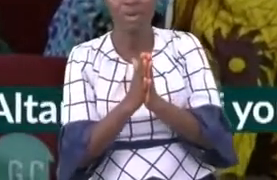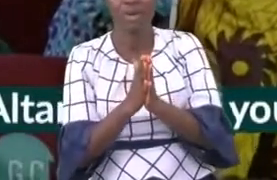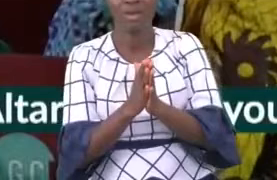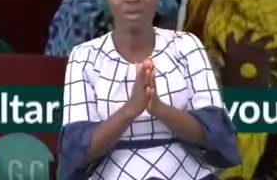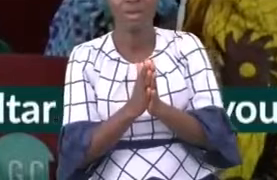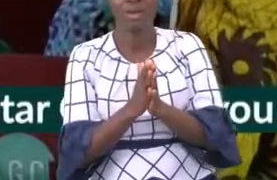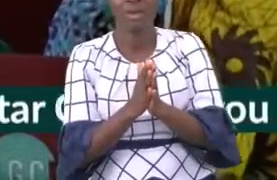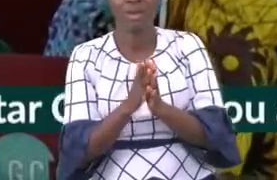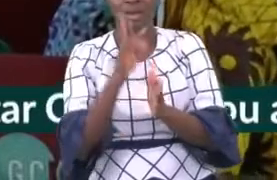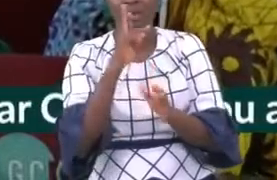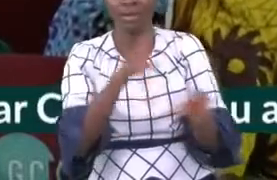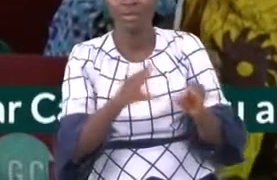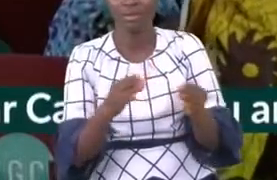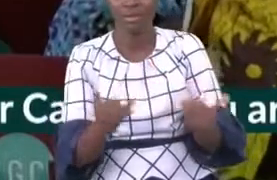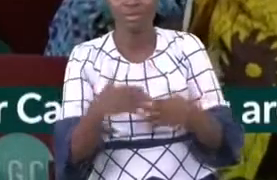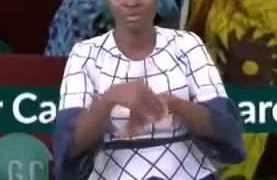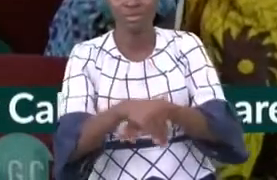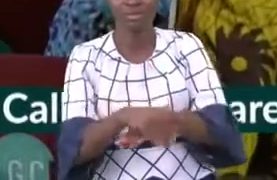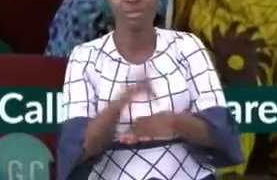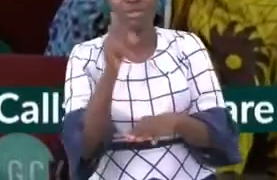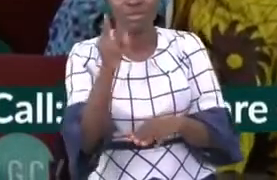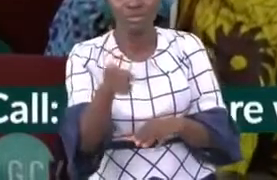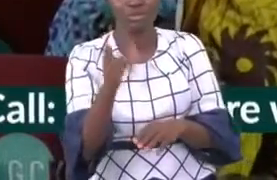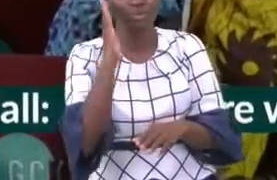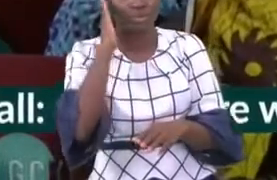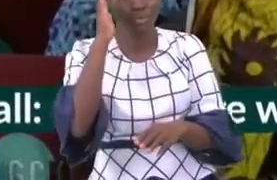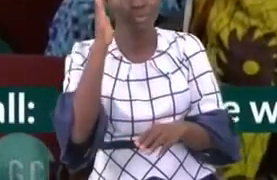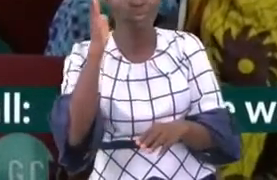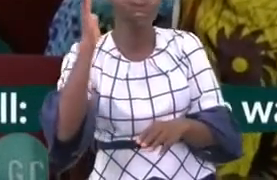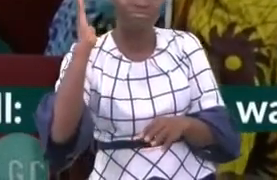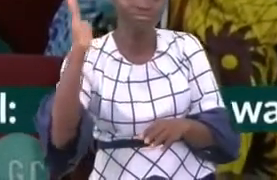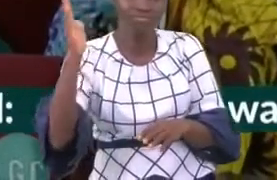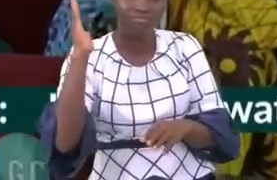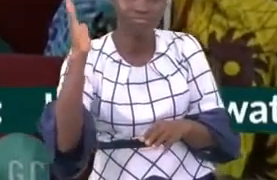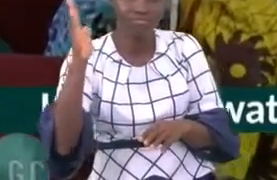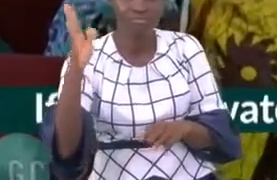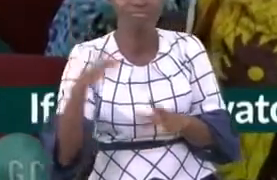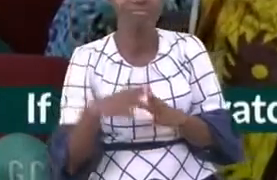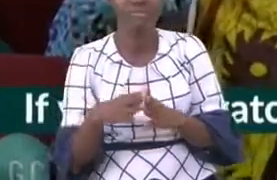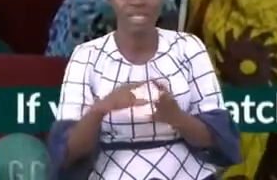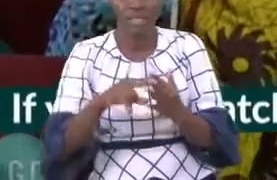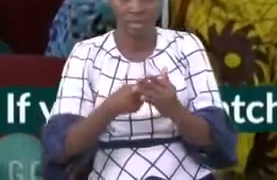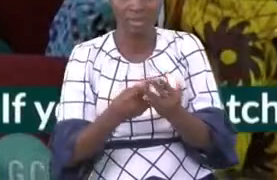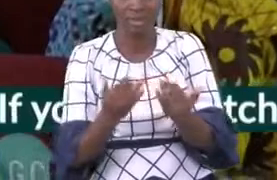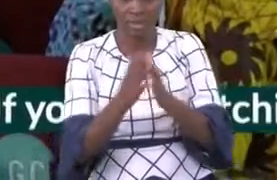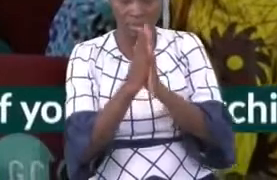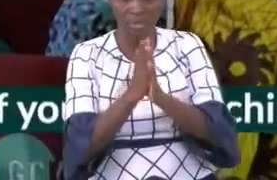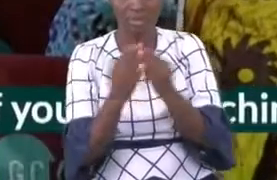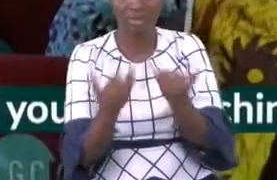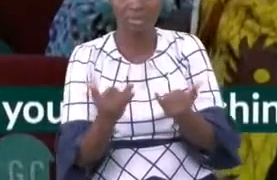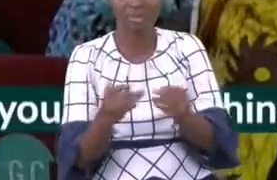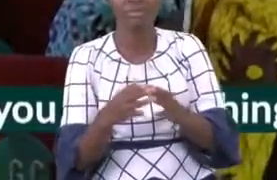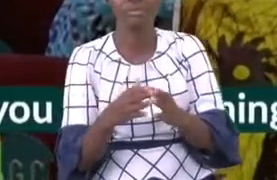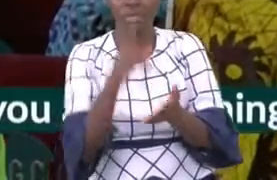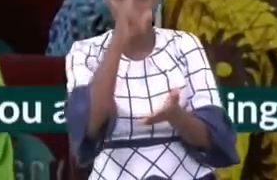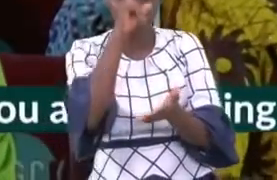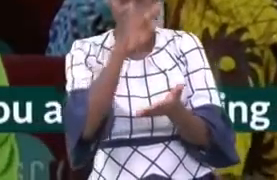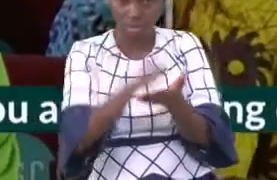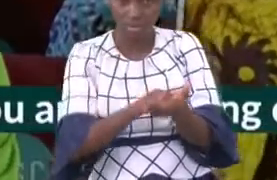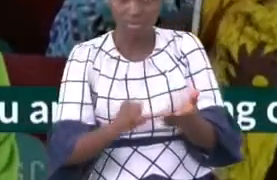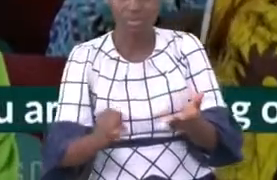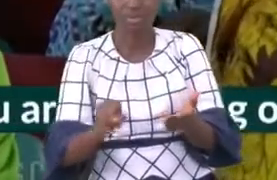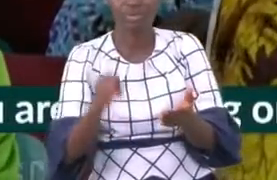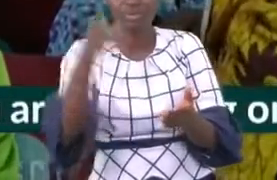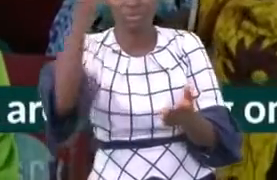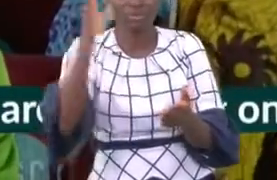yourself. Start praying. Trust in God. Lift that problem to God. At